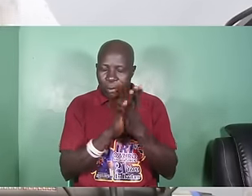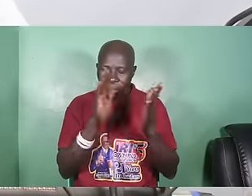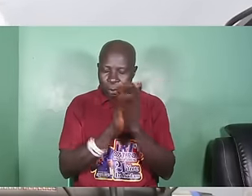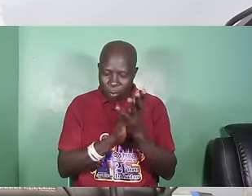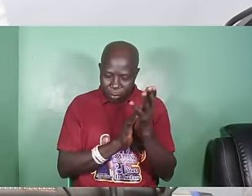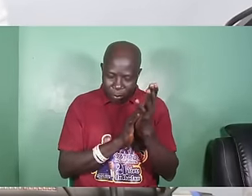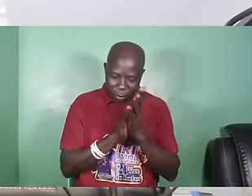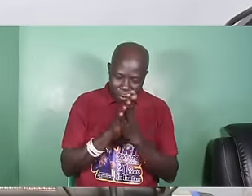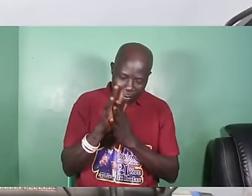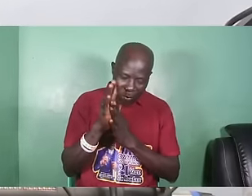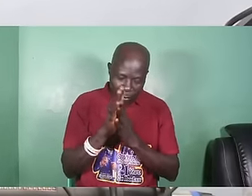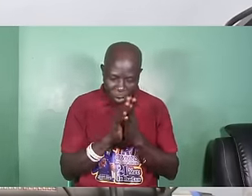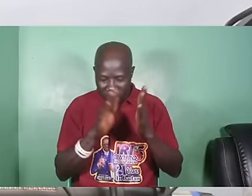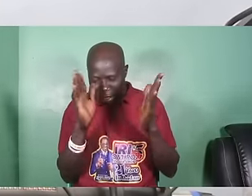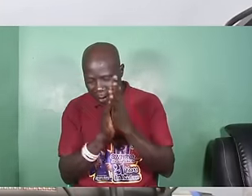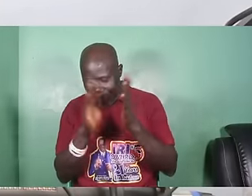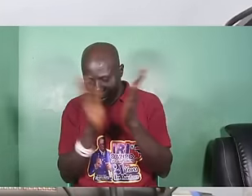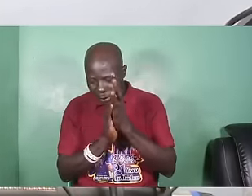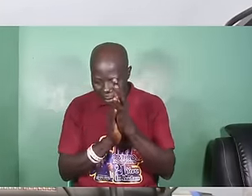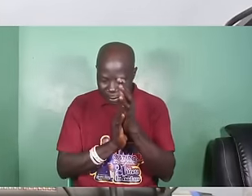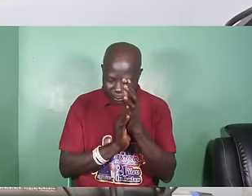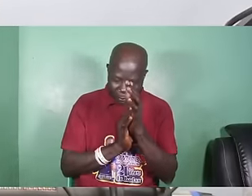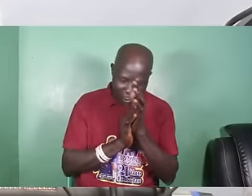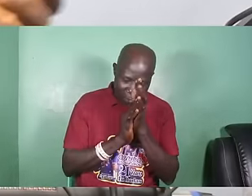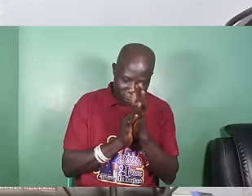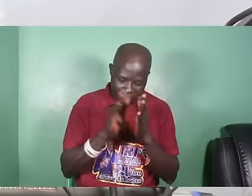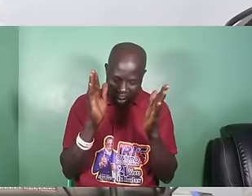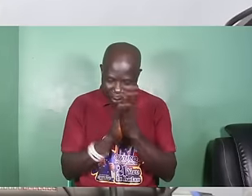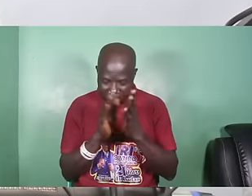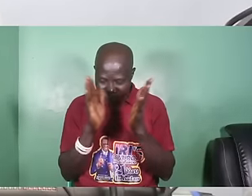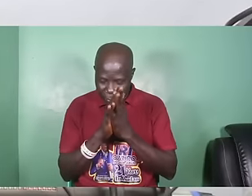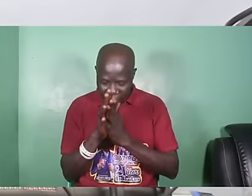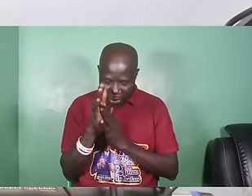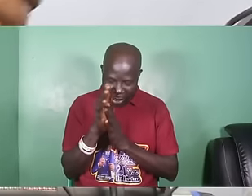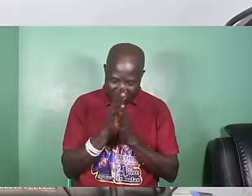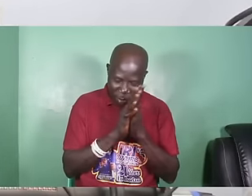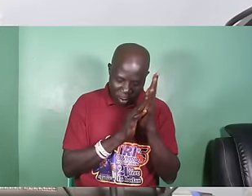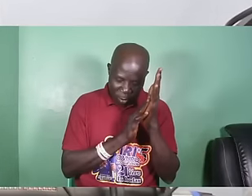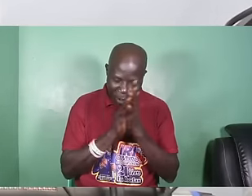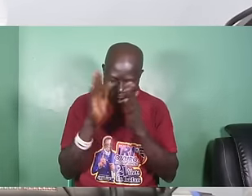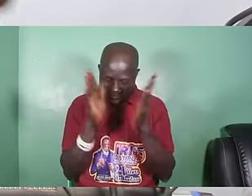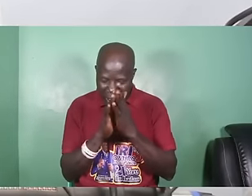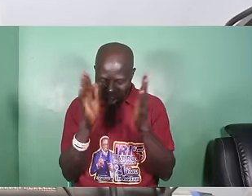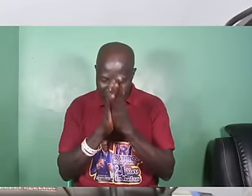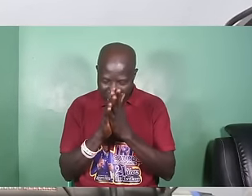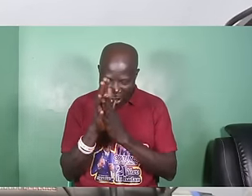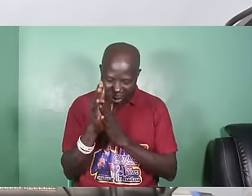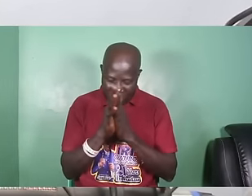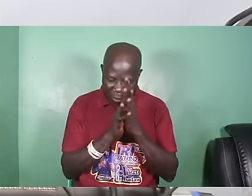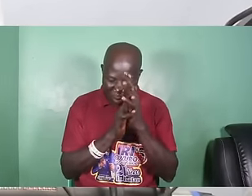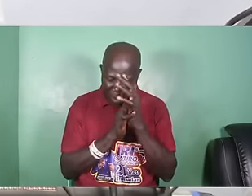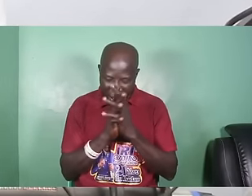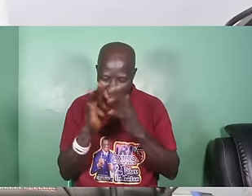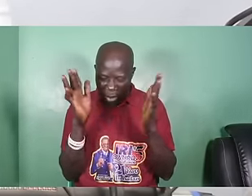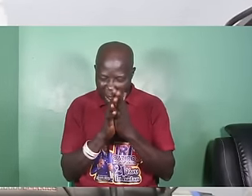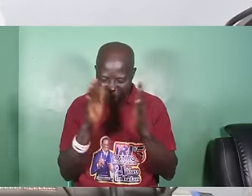ni ah wa re kan mi owo iya nu re wa re kan mi o